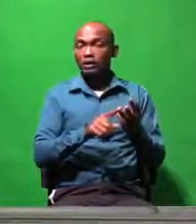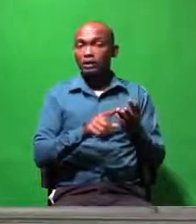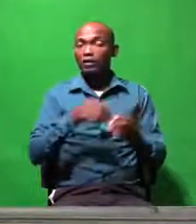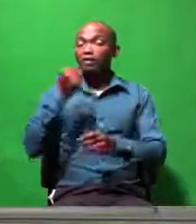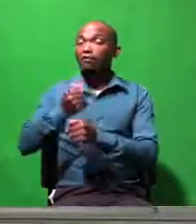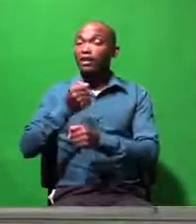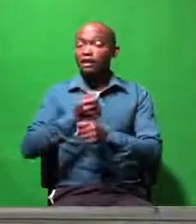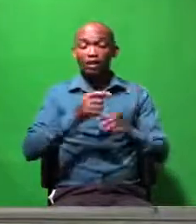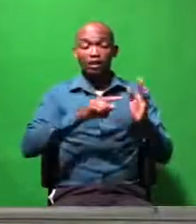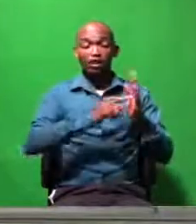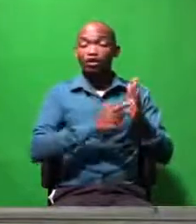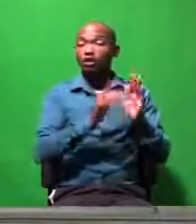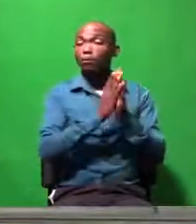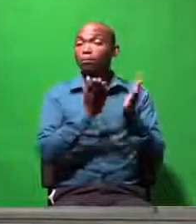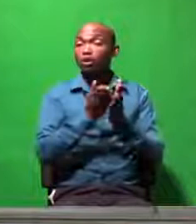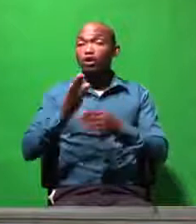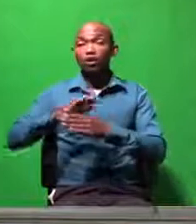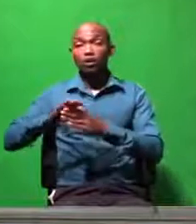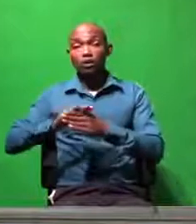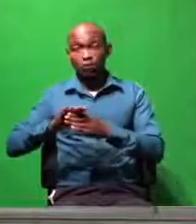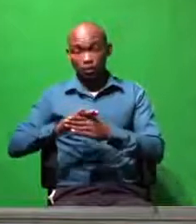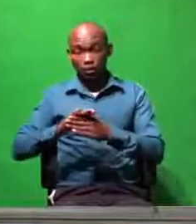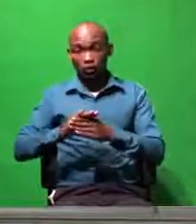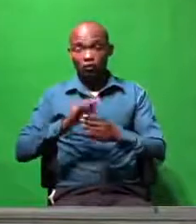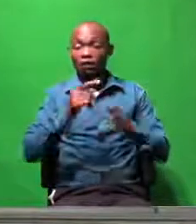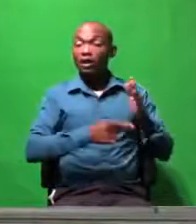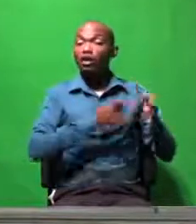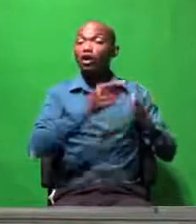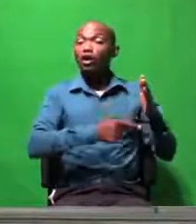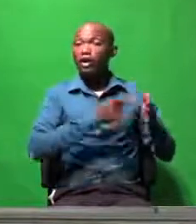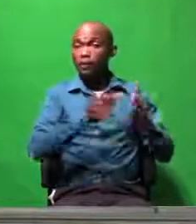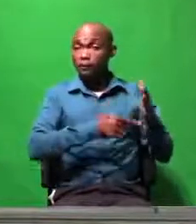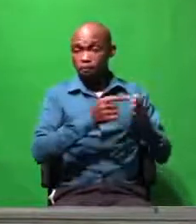What is used? Used for recording